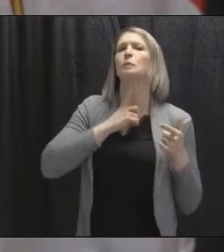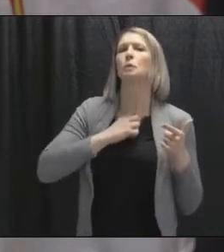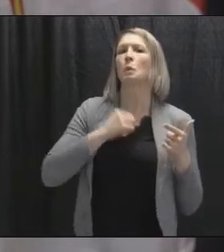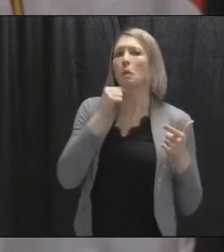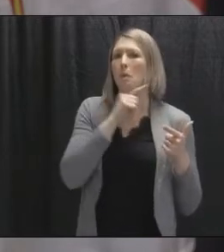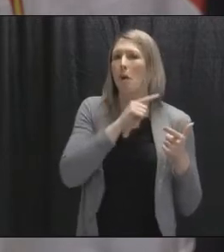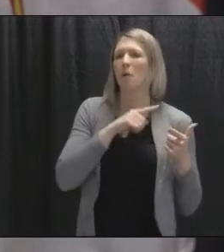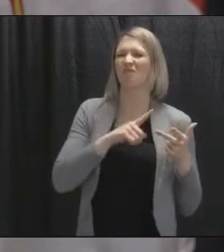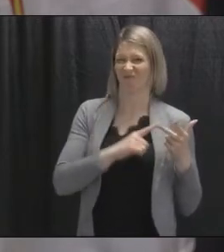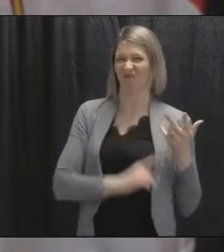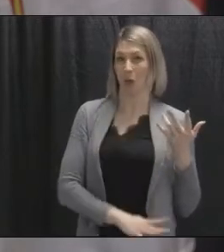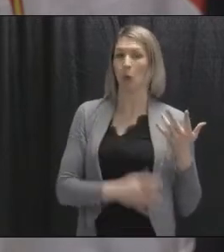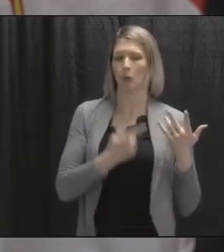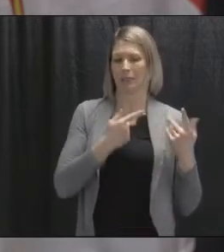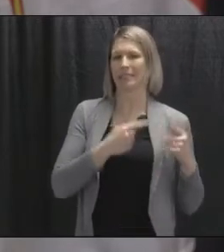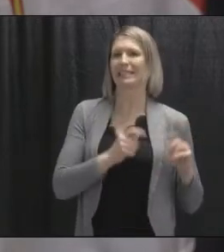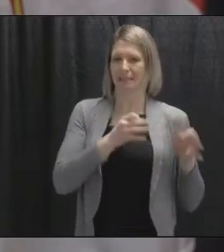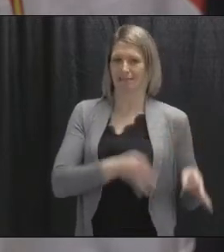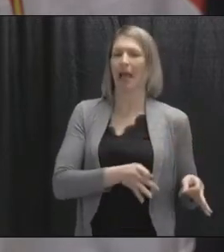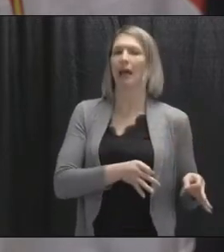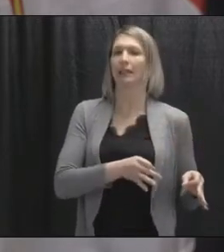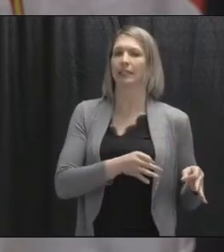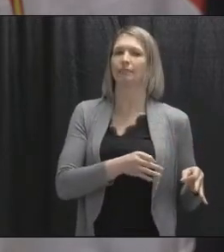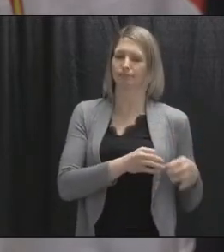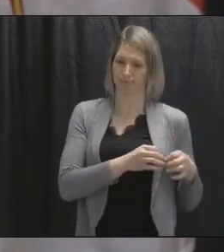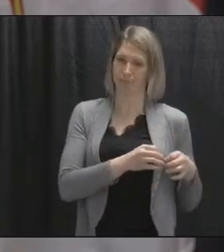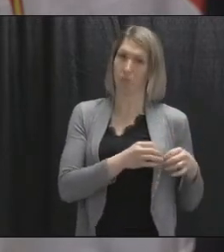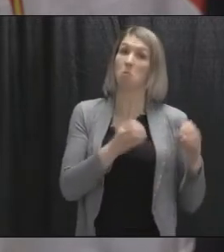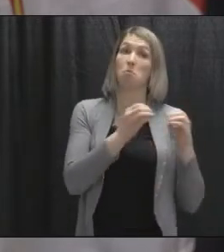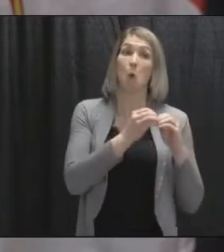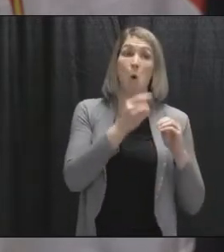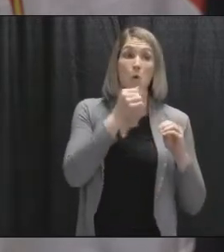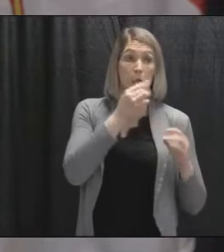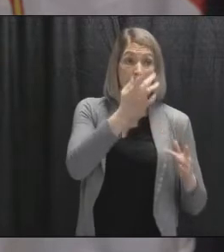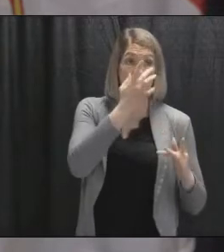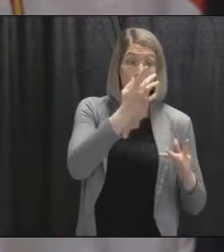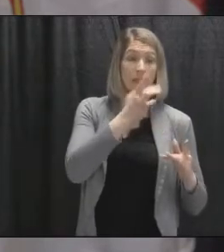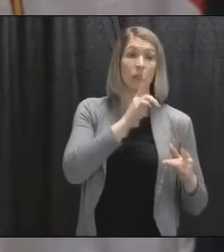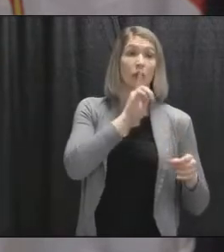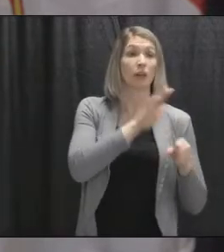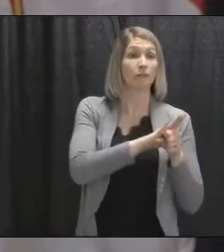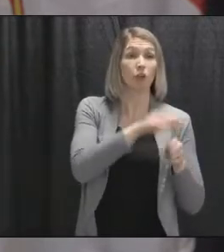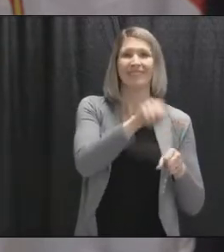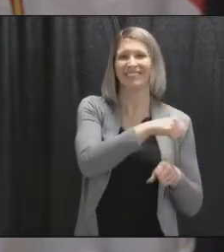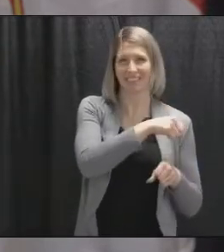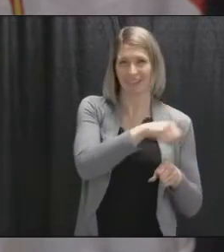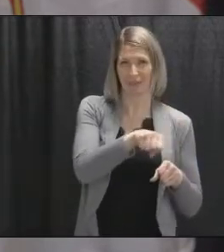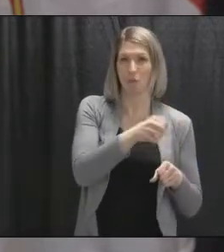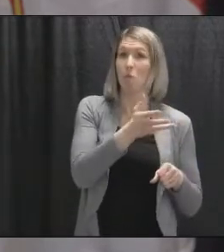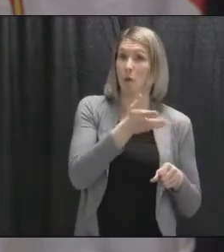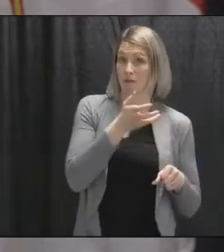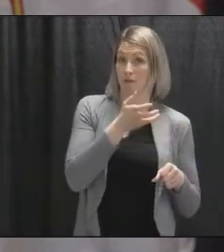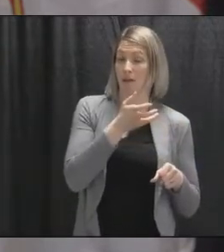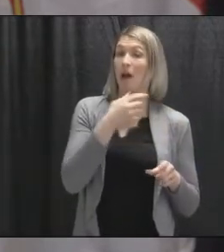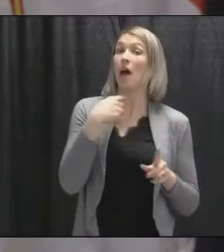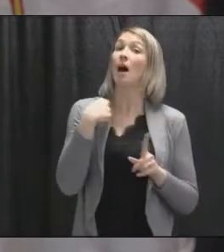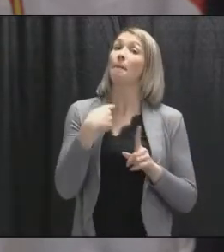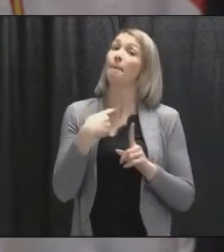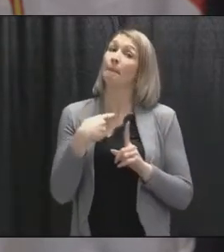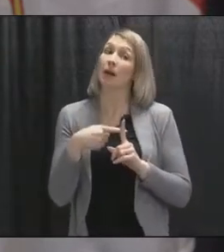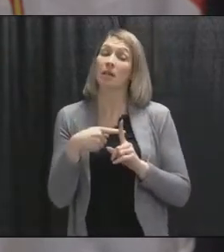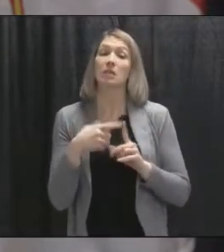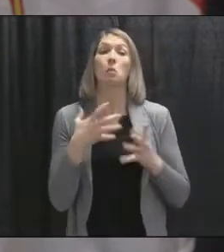testing. And so that was the main reason. And then we just want to make sure that we are seeing all the cases. We